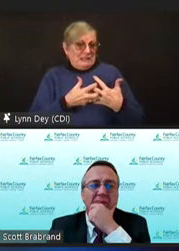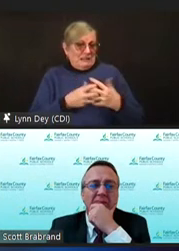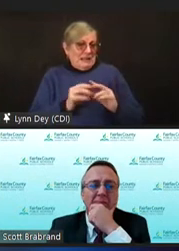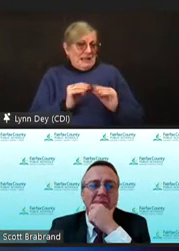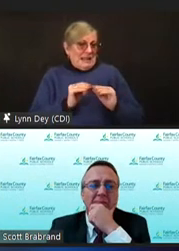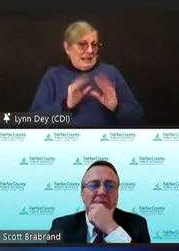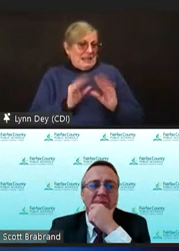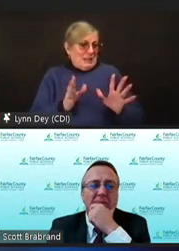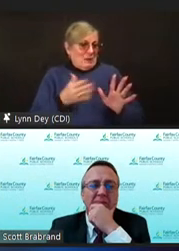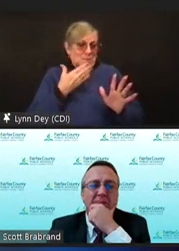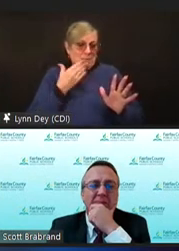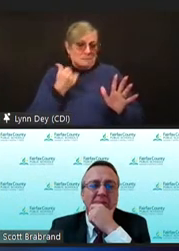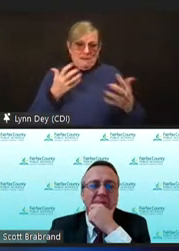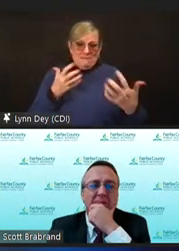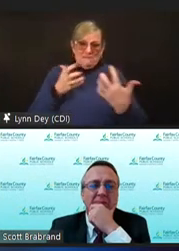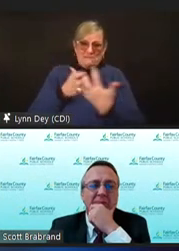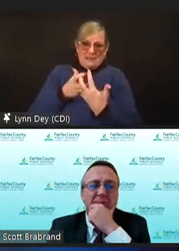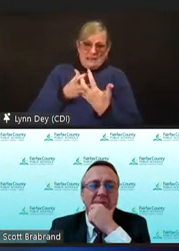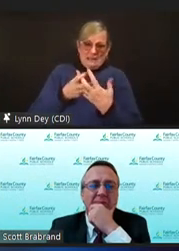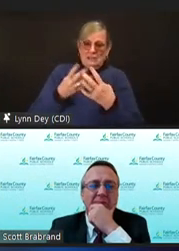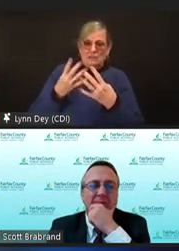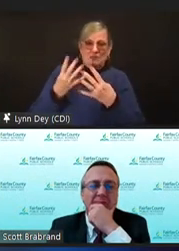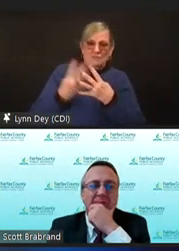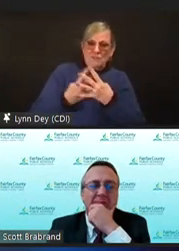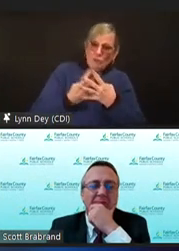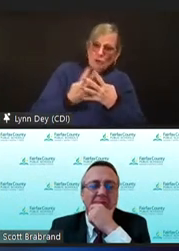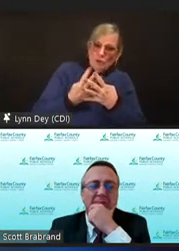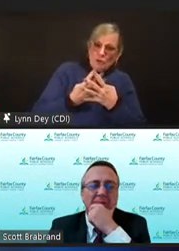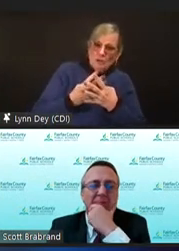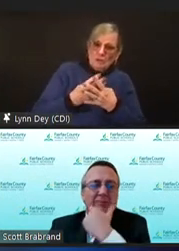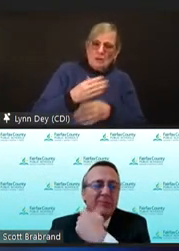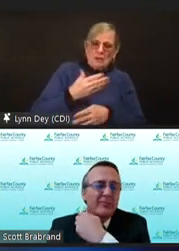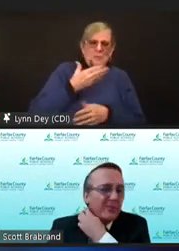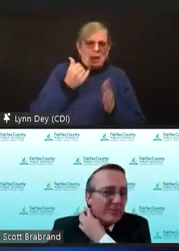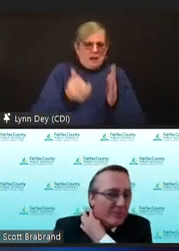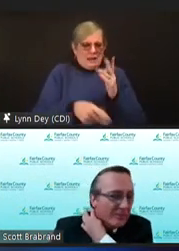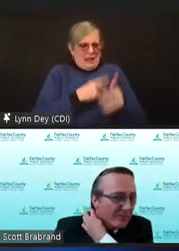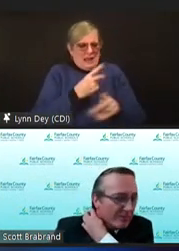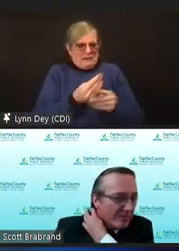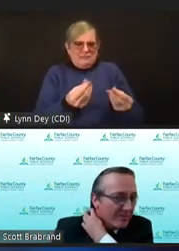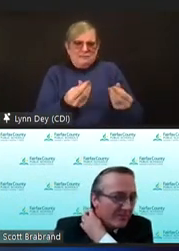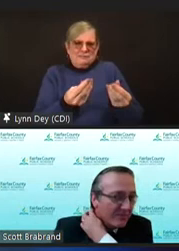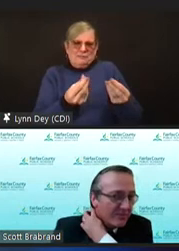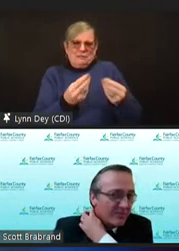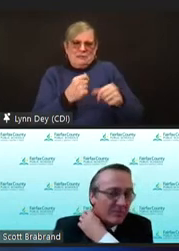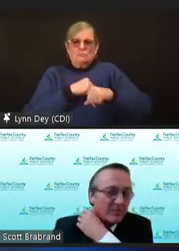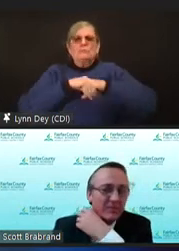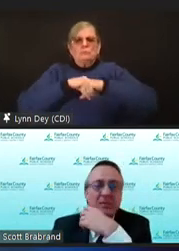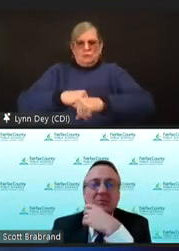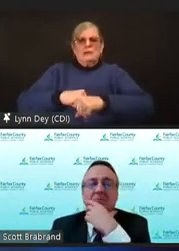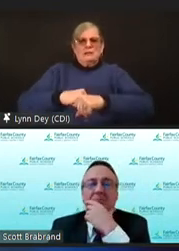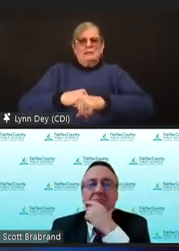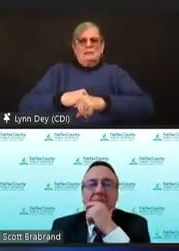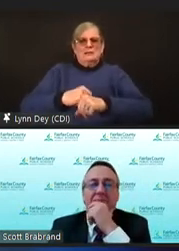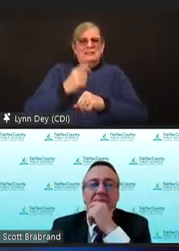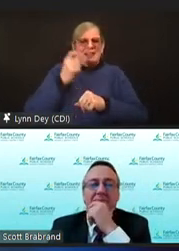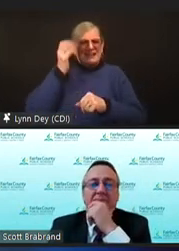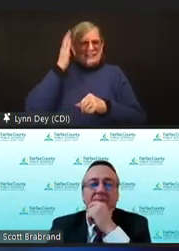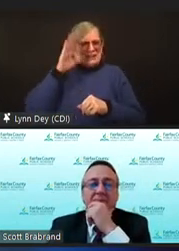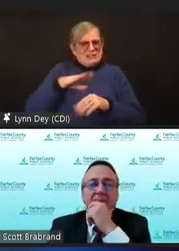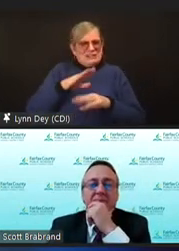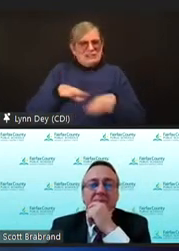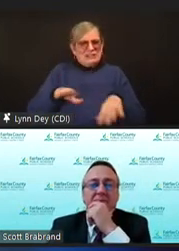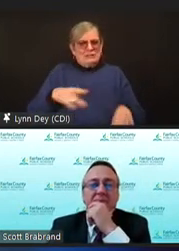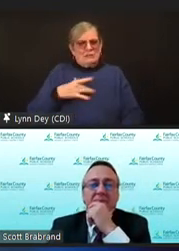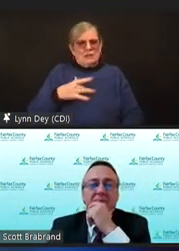capacity, as well as the better the fit, yeah, you're going to get better protection. But with kids, they scream, they yell, they laugh, they talk,